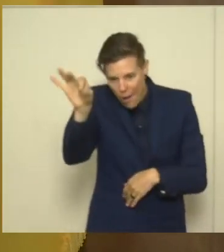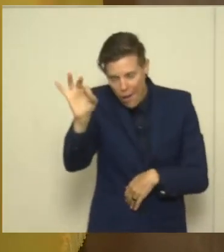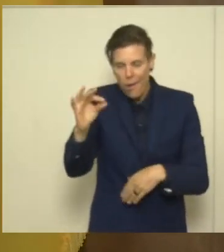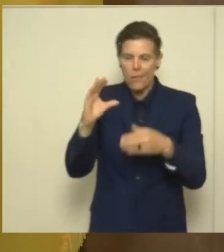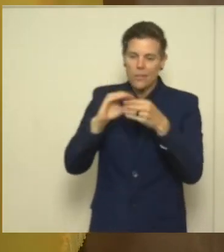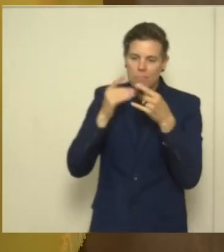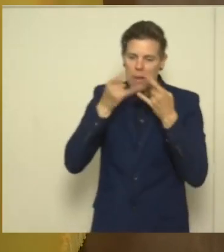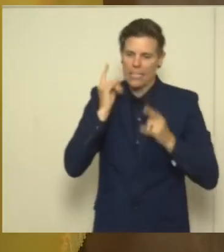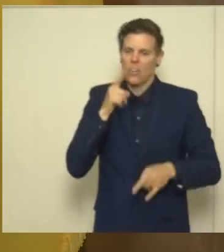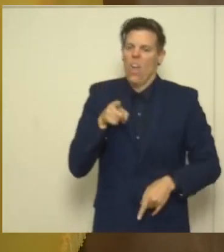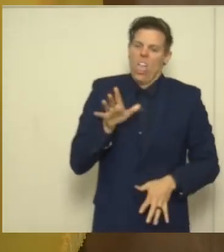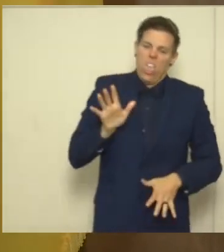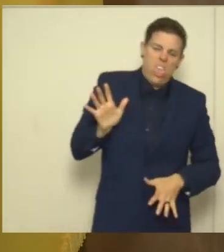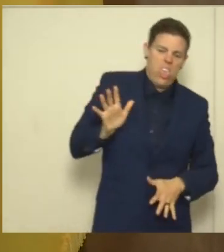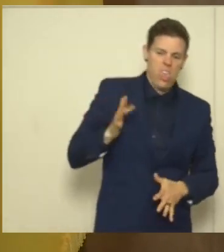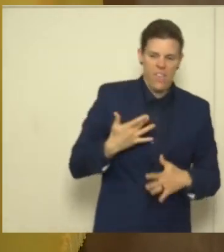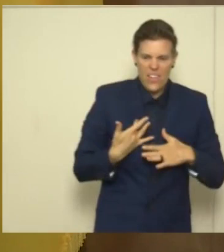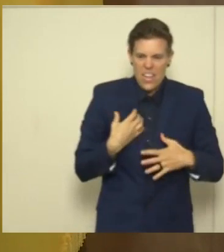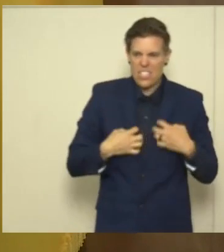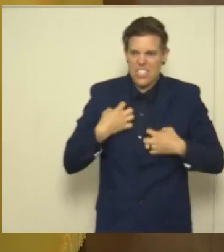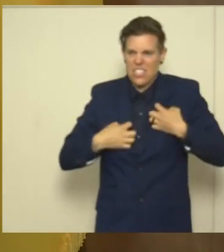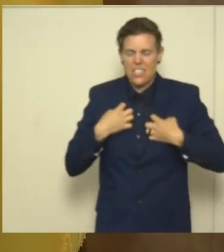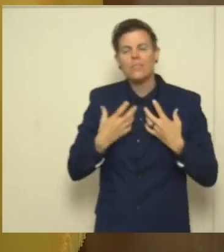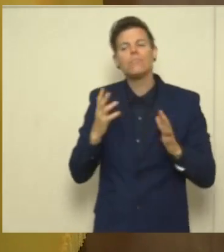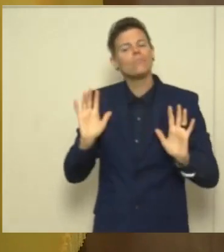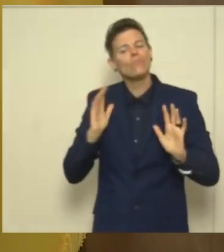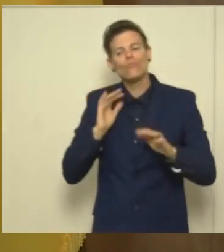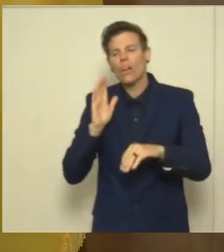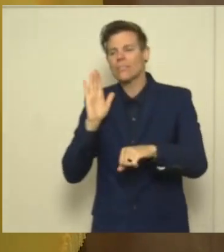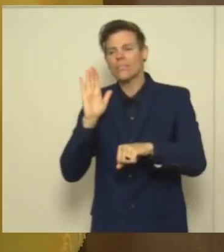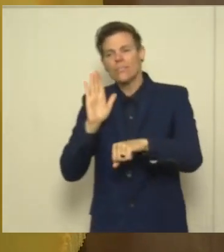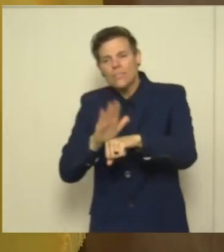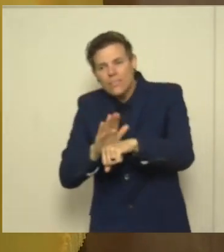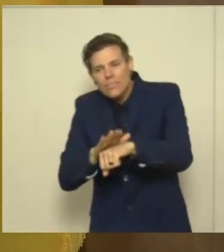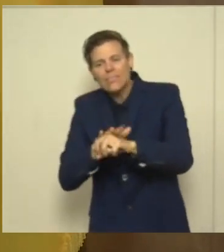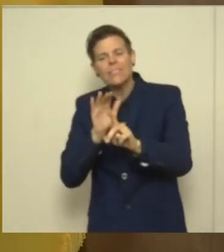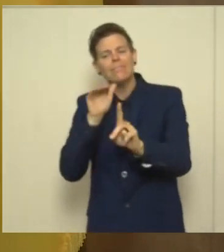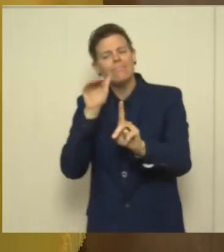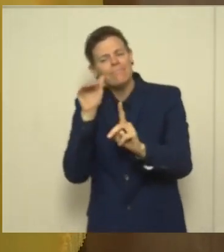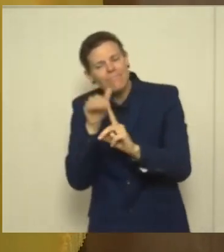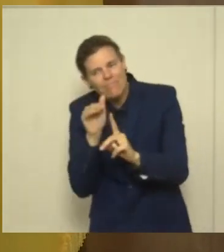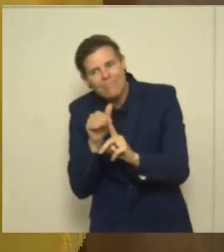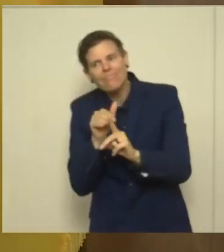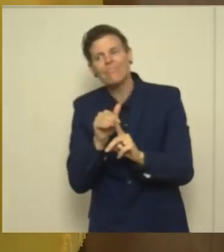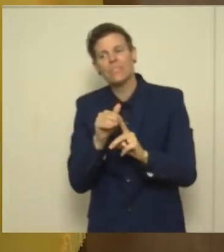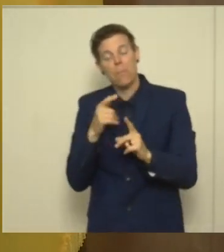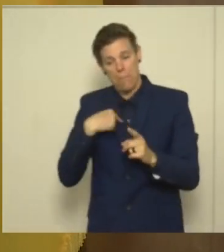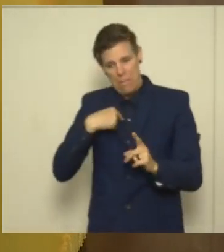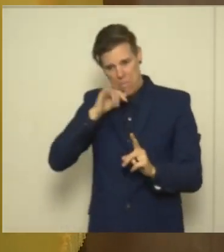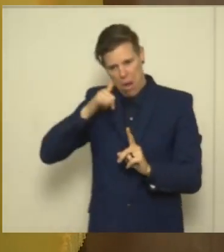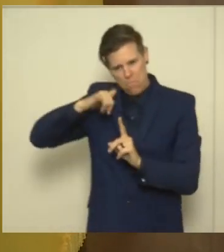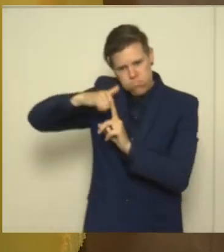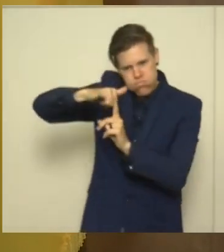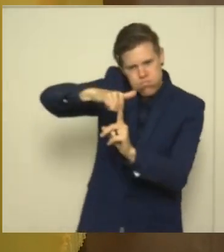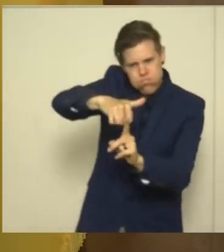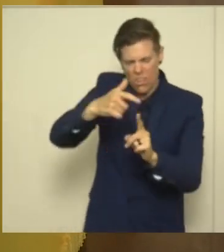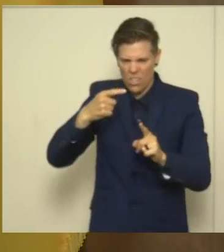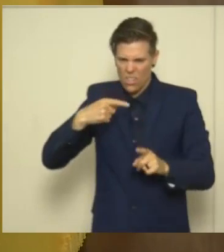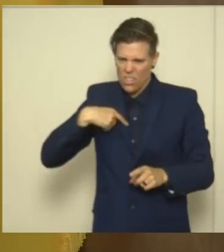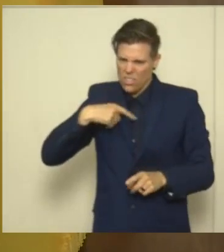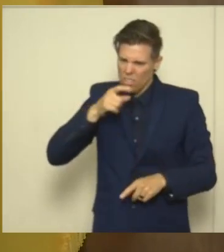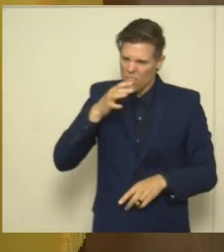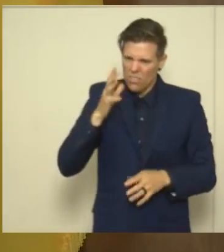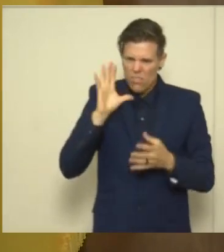unacceptable, bullying is unacceptable, that positive reminders and peer pressures, leading by